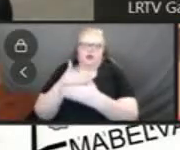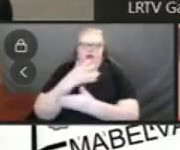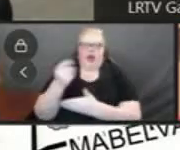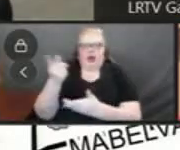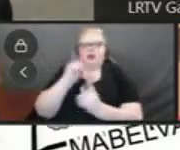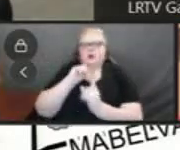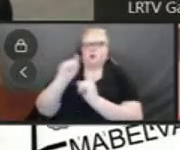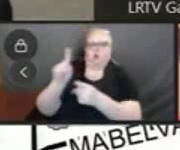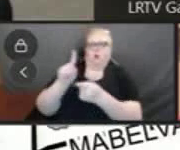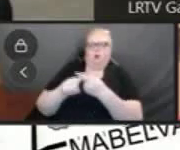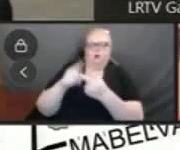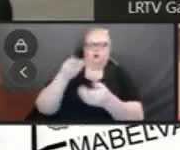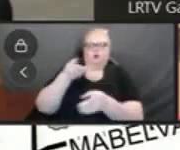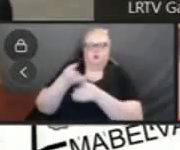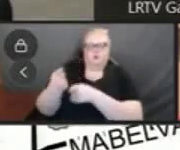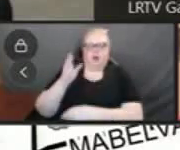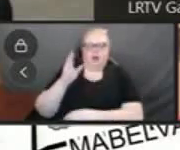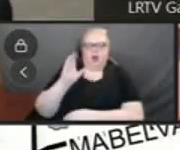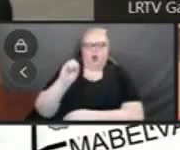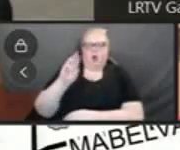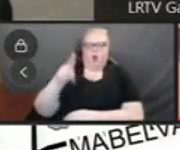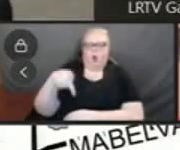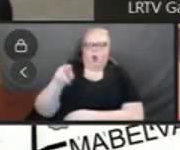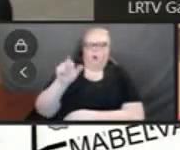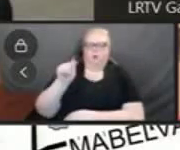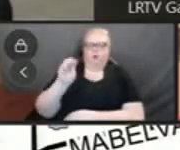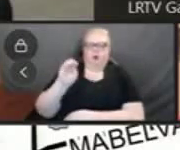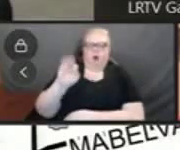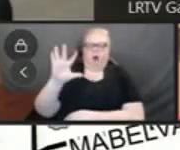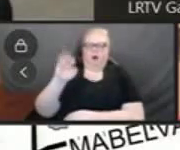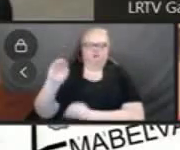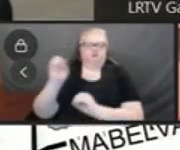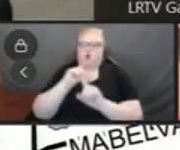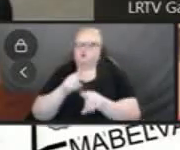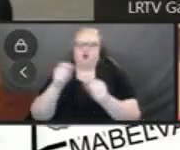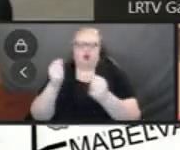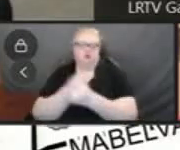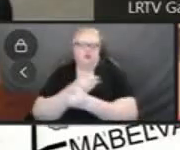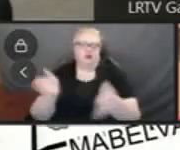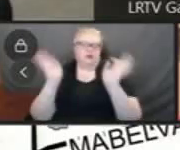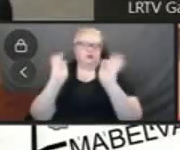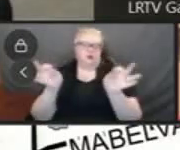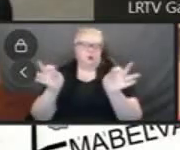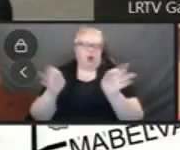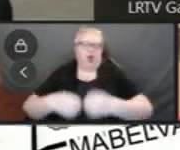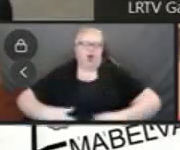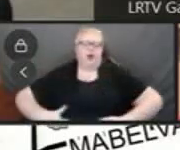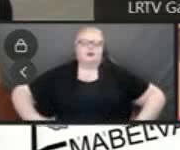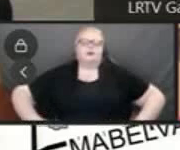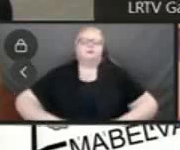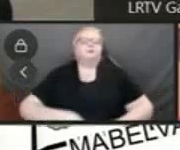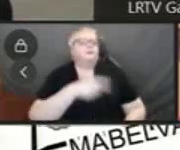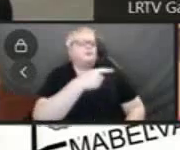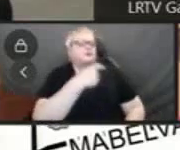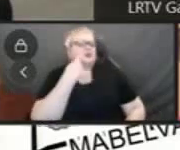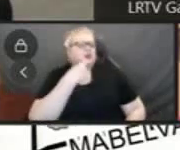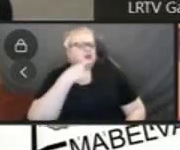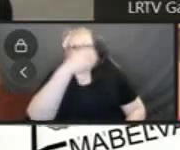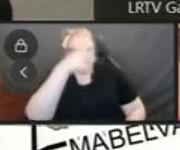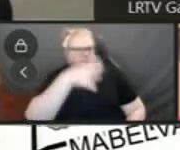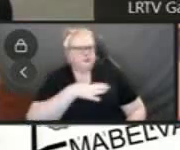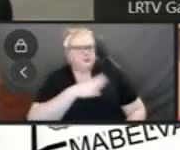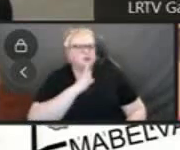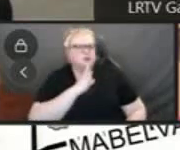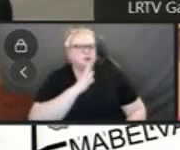And the word that they got back was they had no response. Everything was okay. Okay, the gentleman that just spoke, he lives over here where